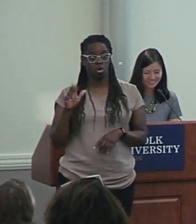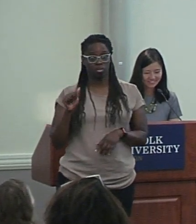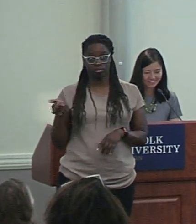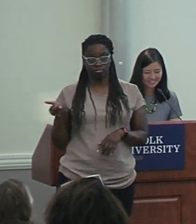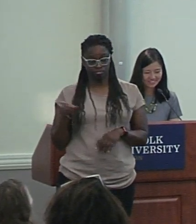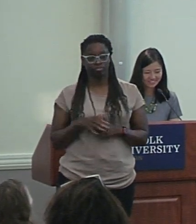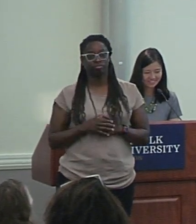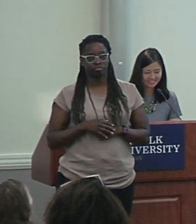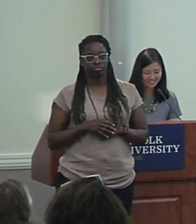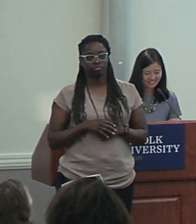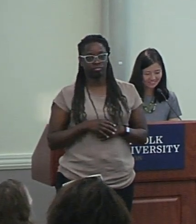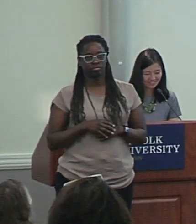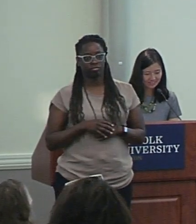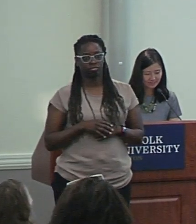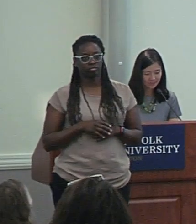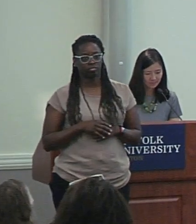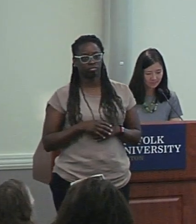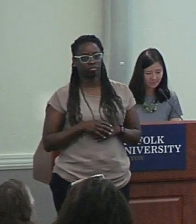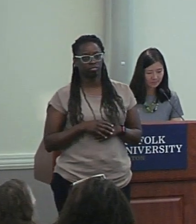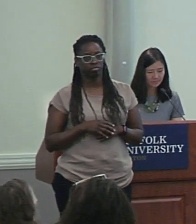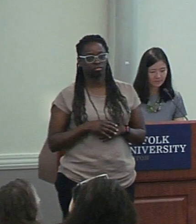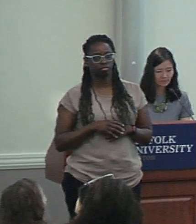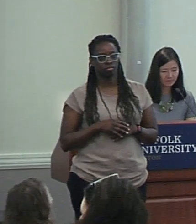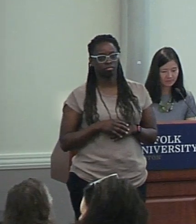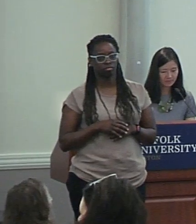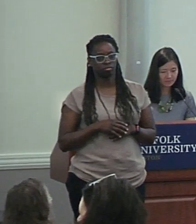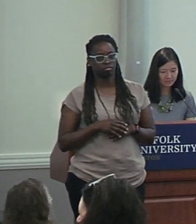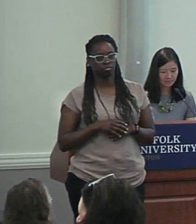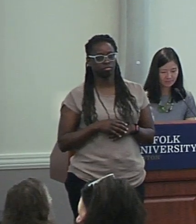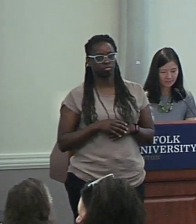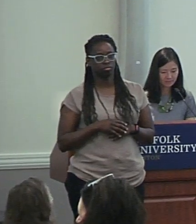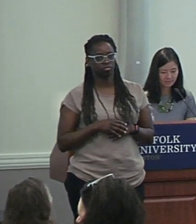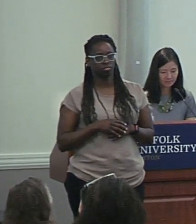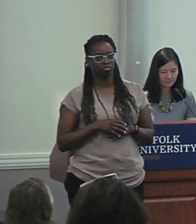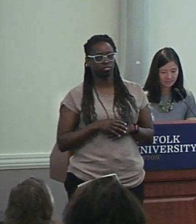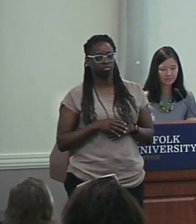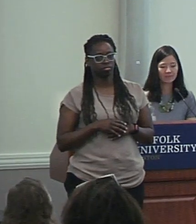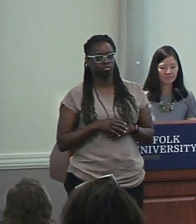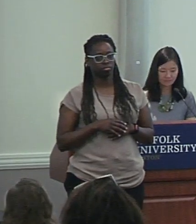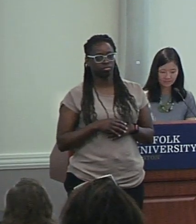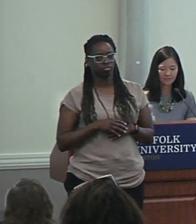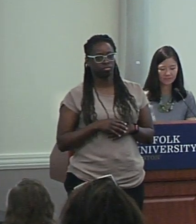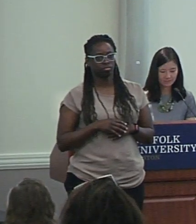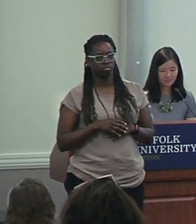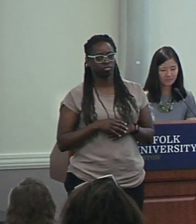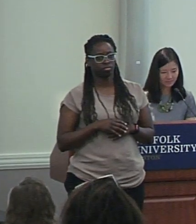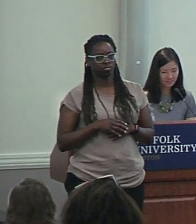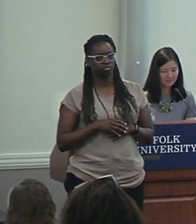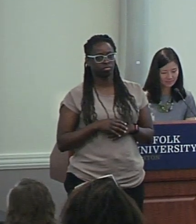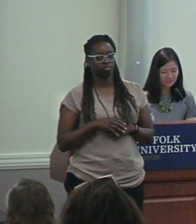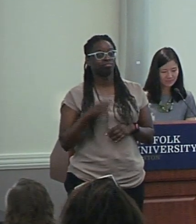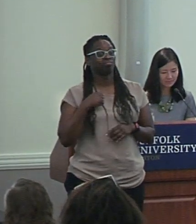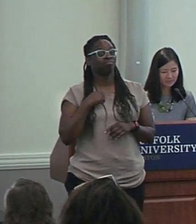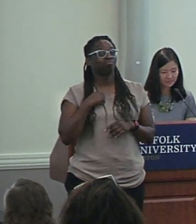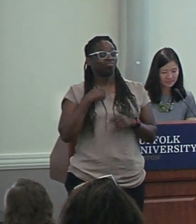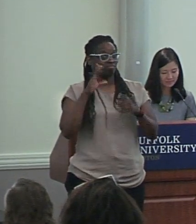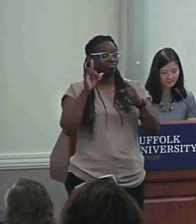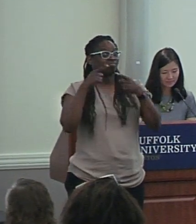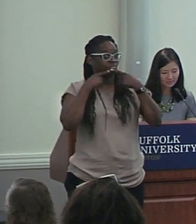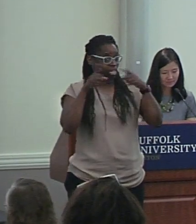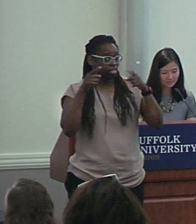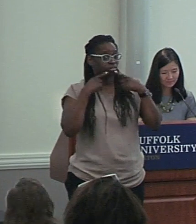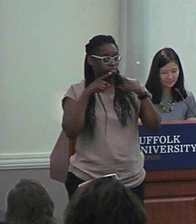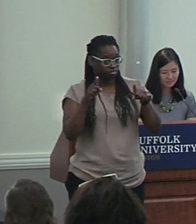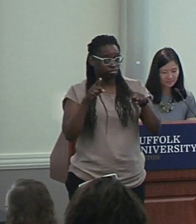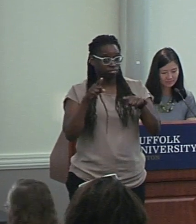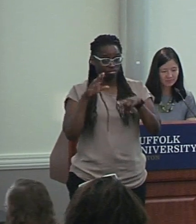if how you could improve stop announcements on the T. The buses don't